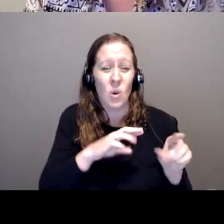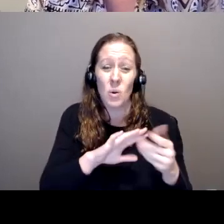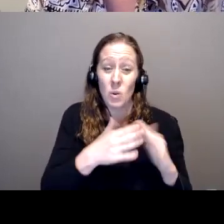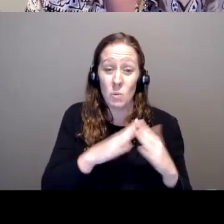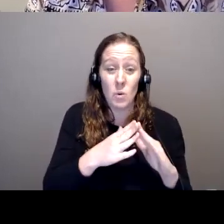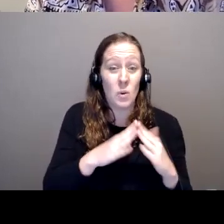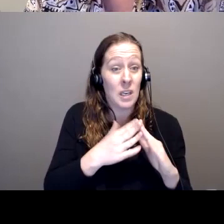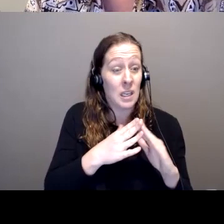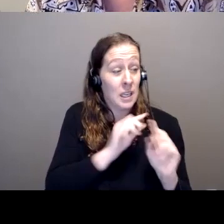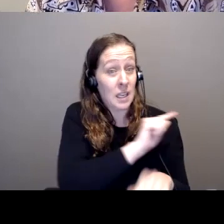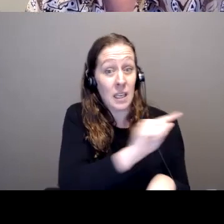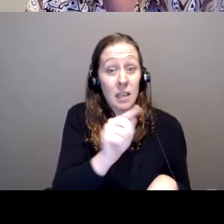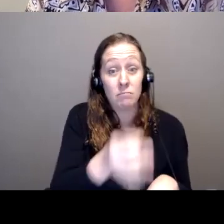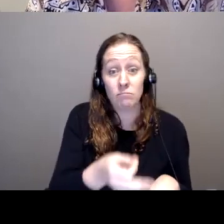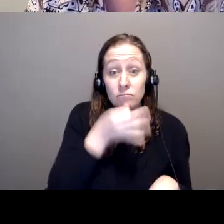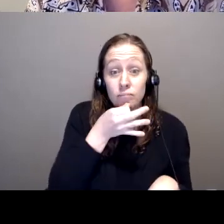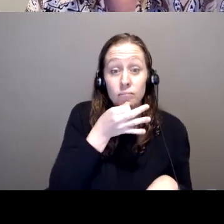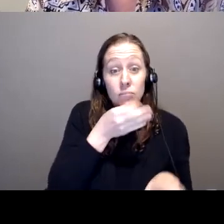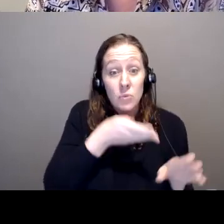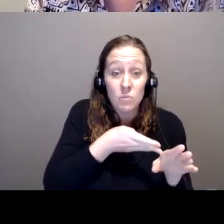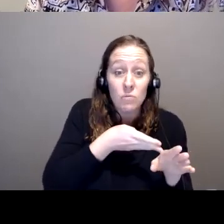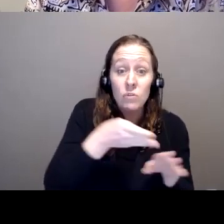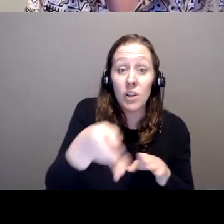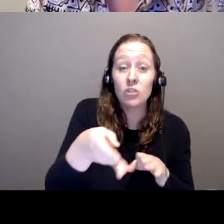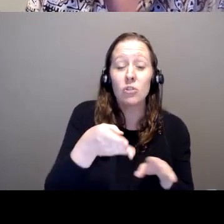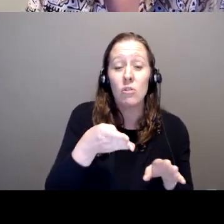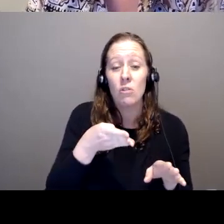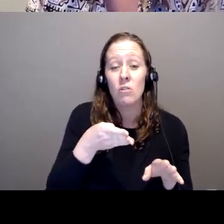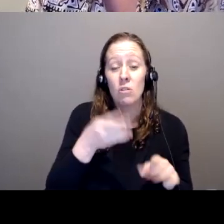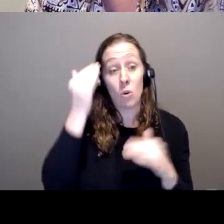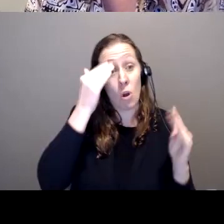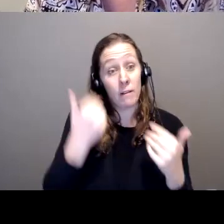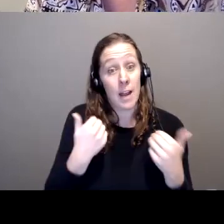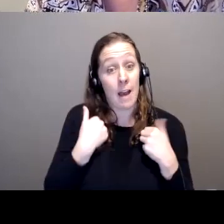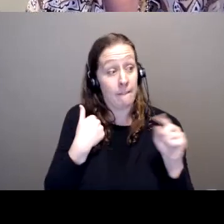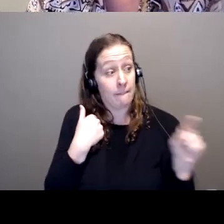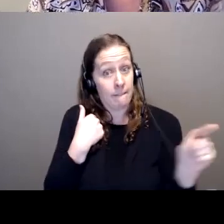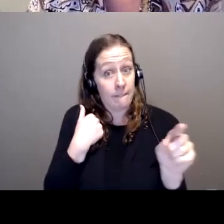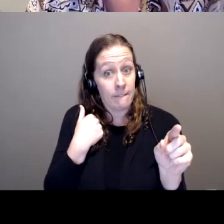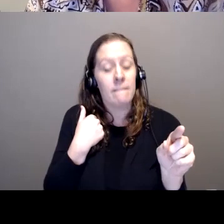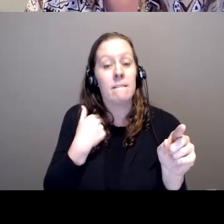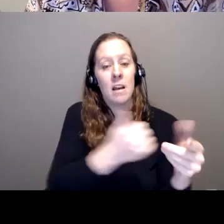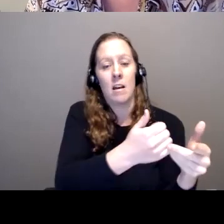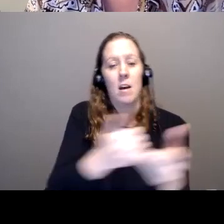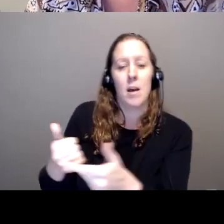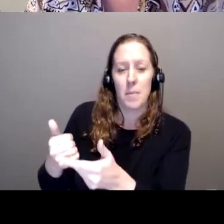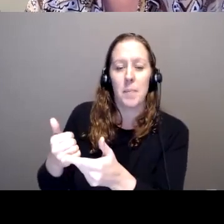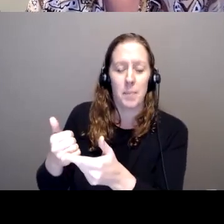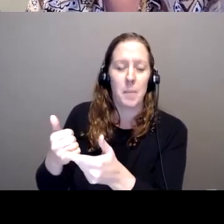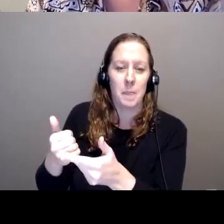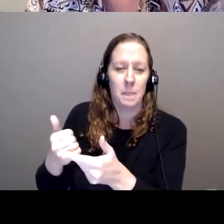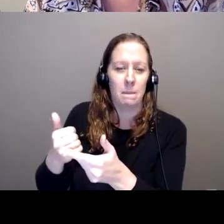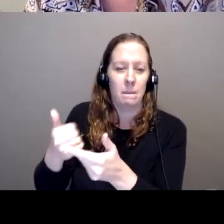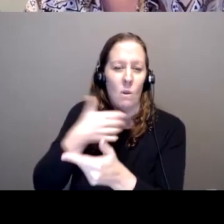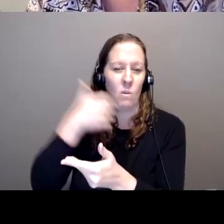who have the expertise and the professional knowledge to be able to assist the older adults